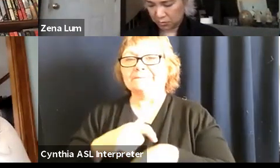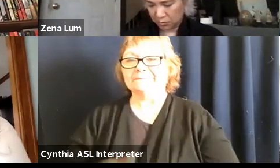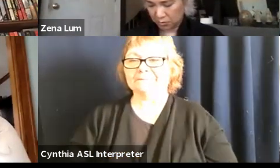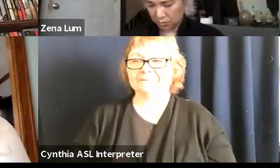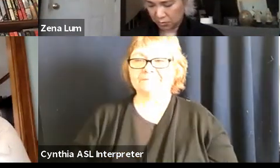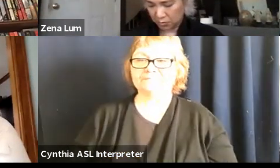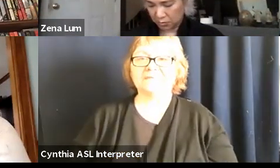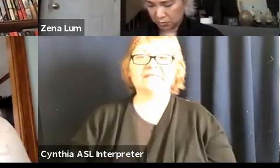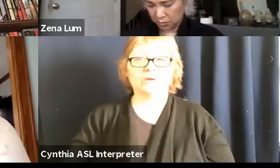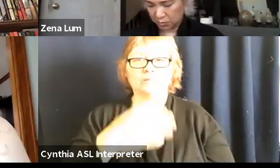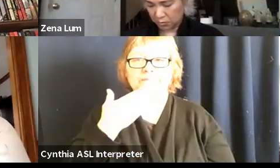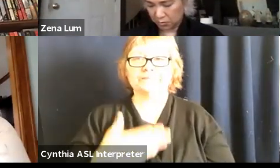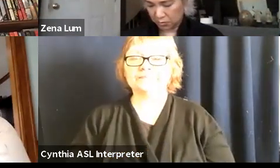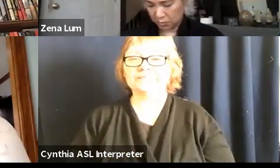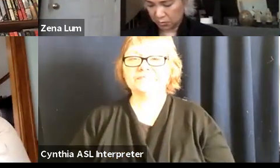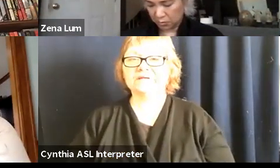Thank you.